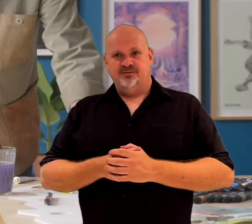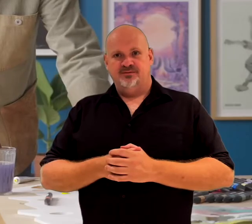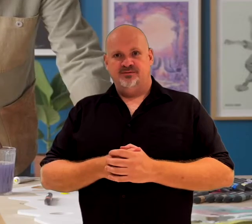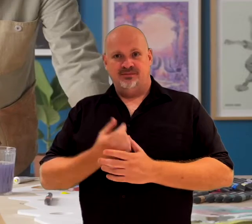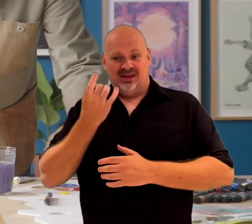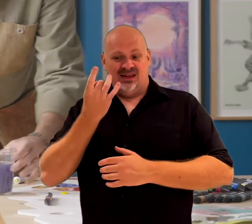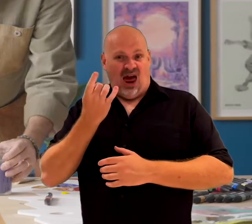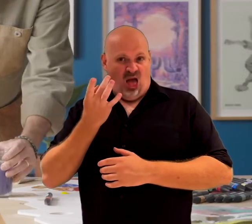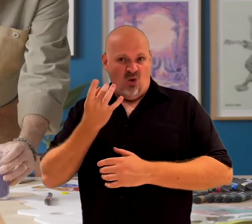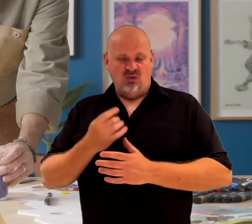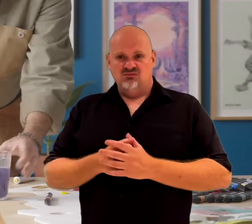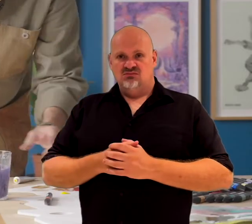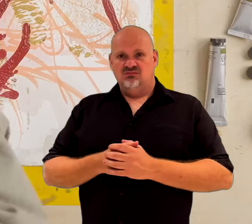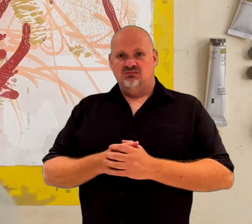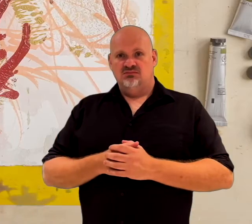a little yellow.